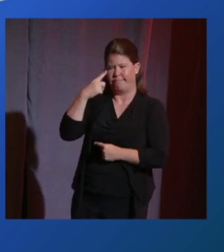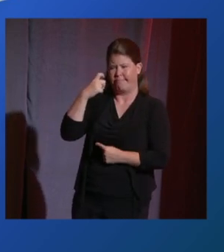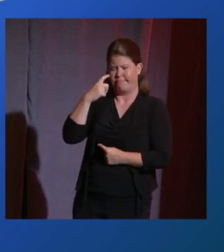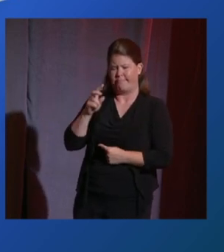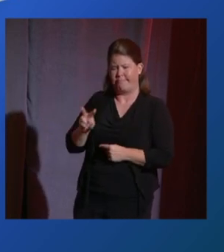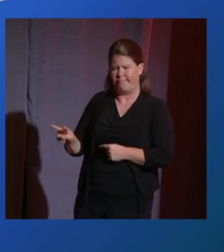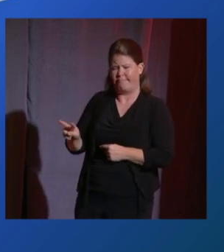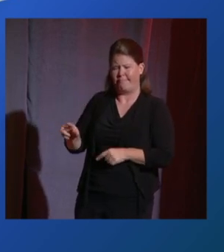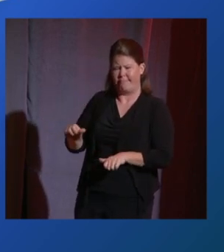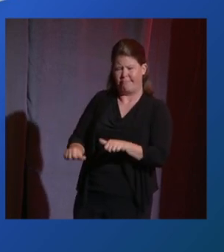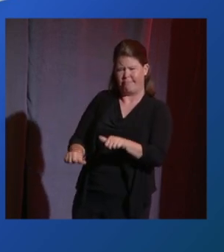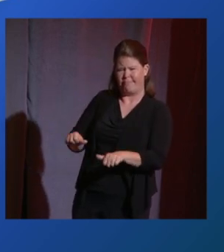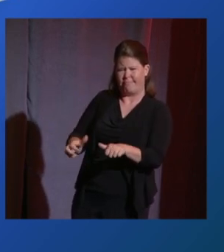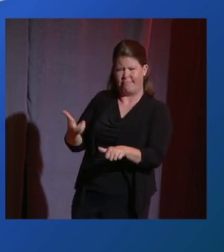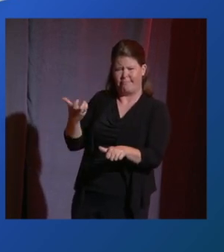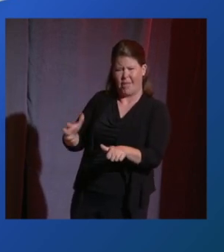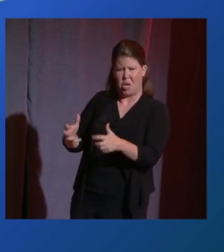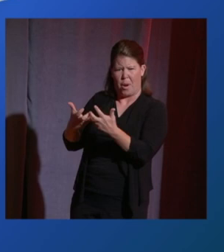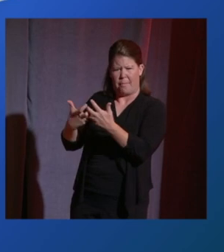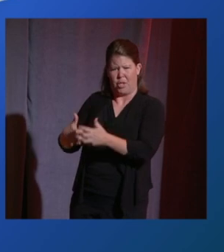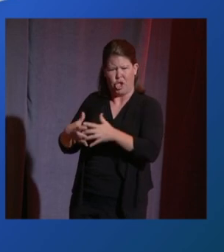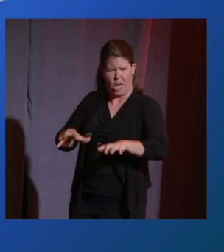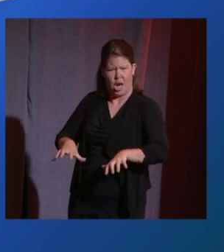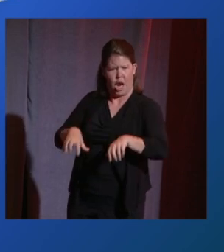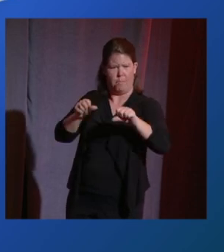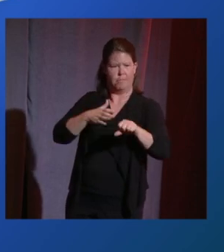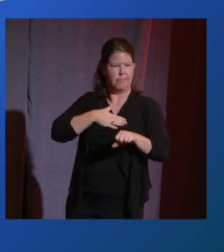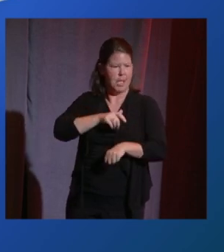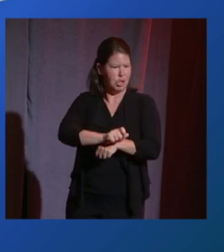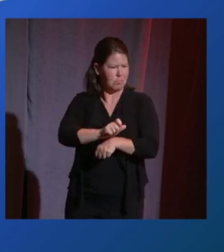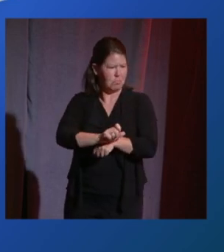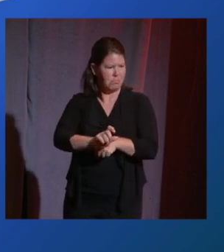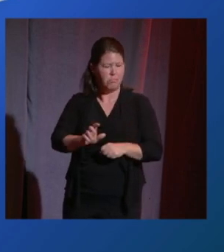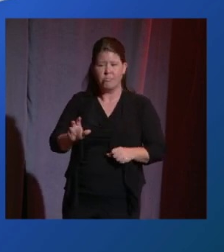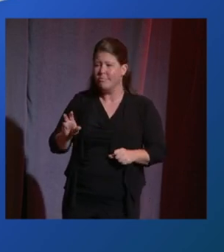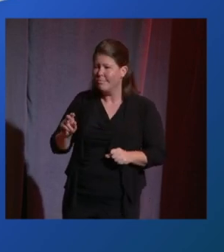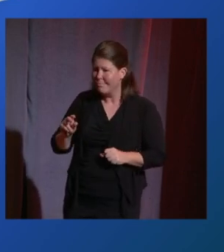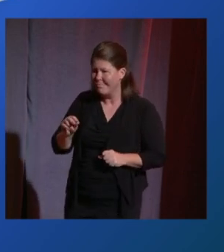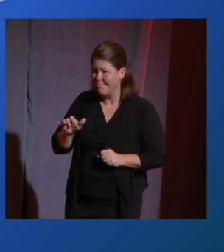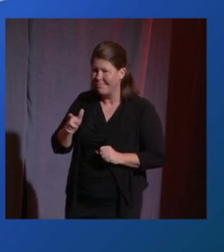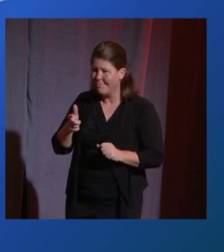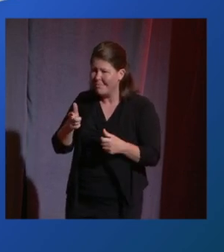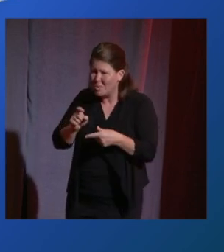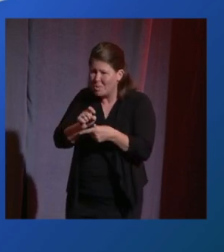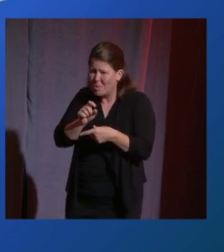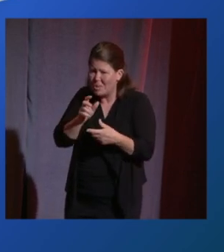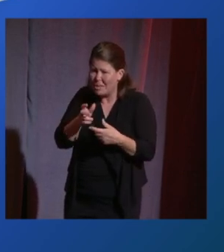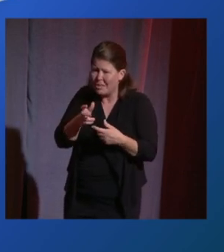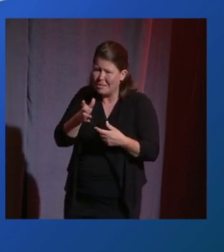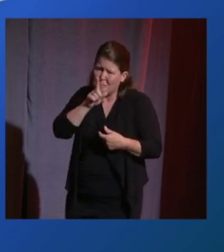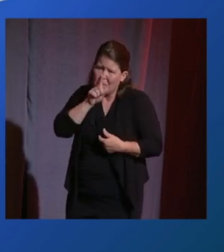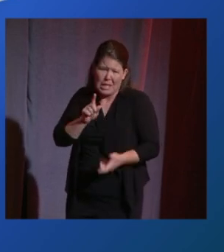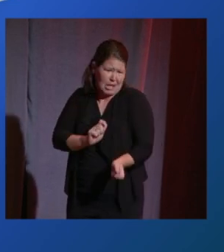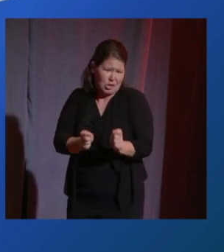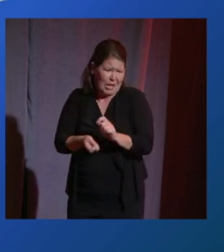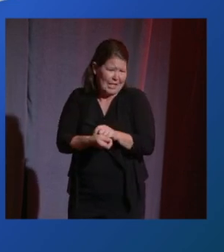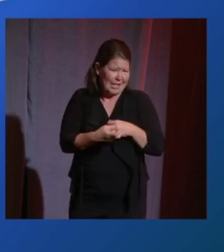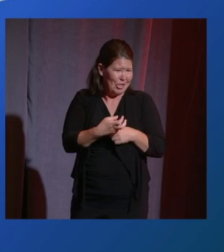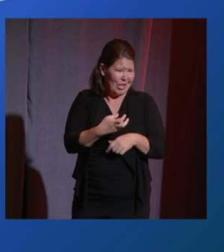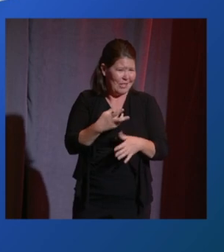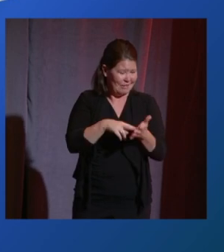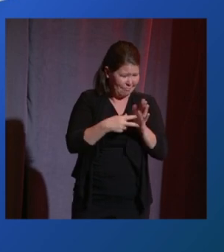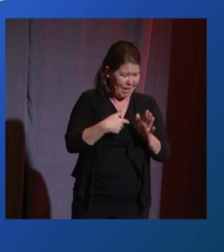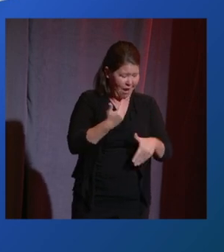I don't want machines to take my job but it's it's just going to be a transition um not only to help the